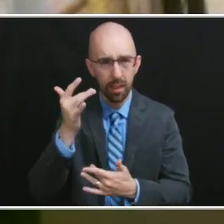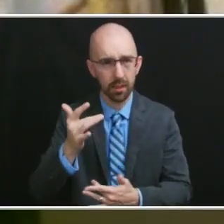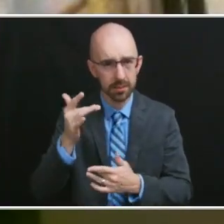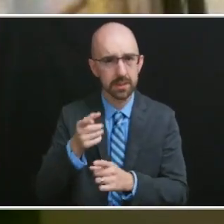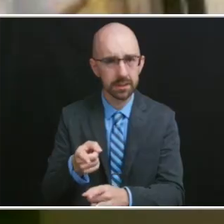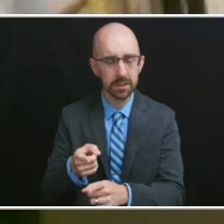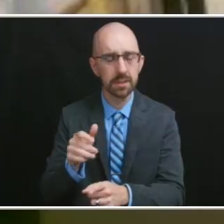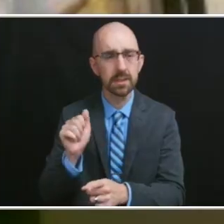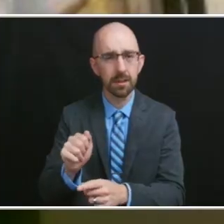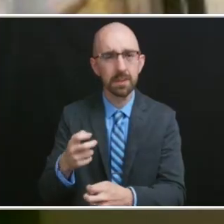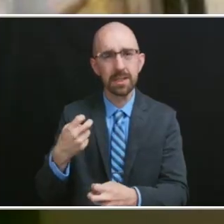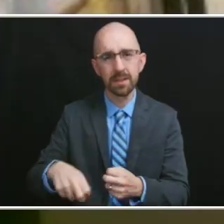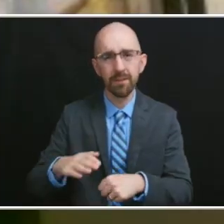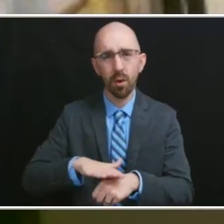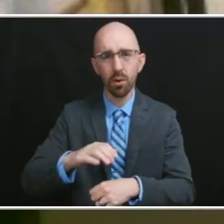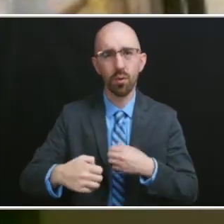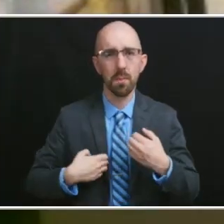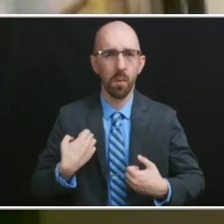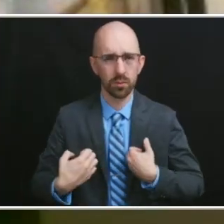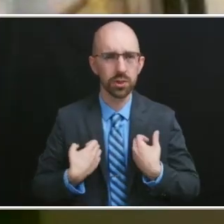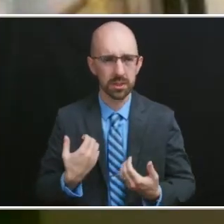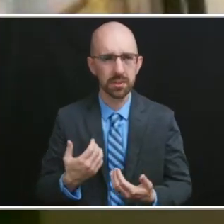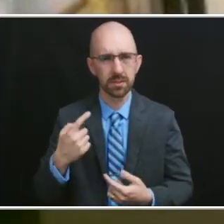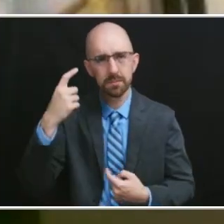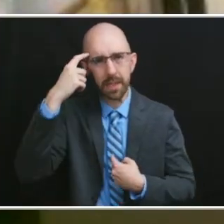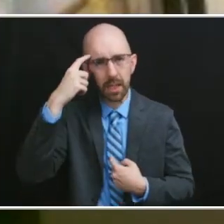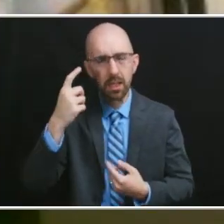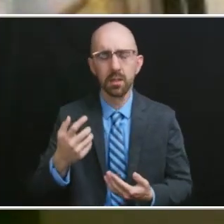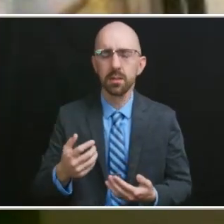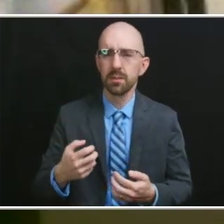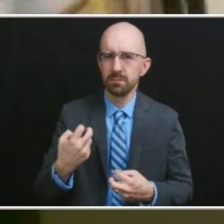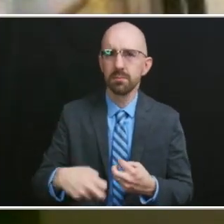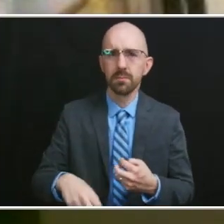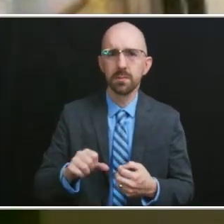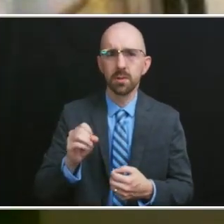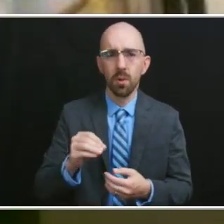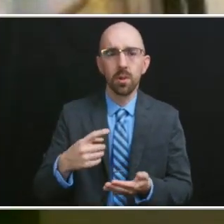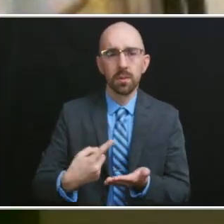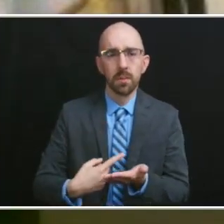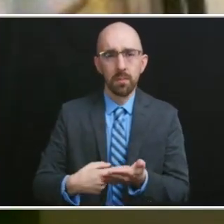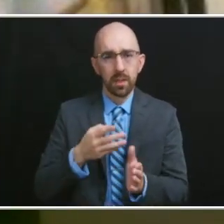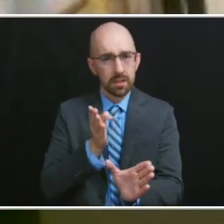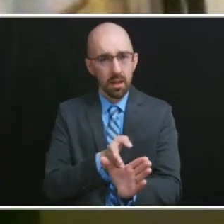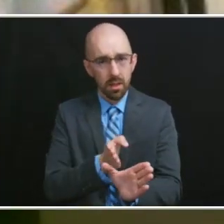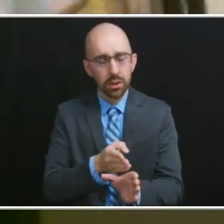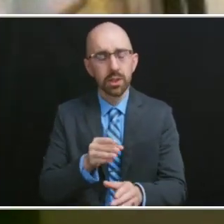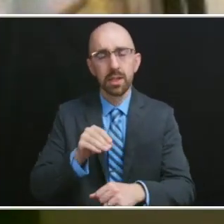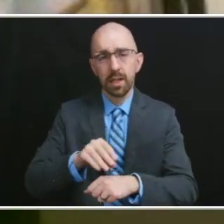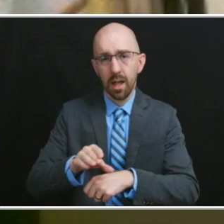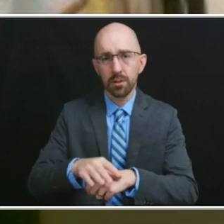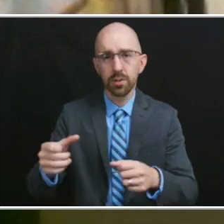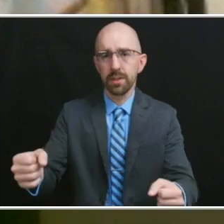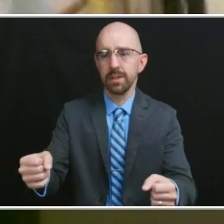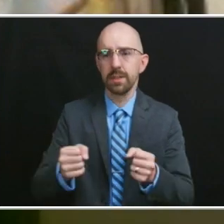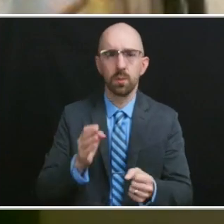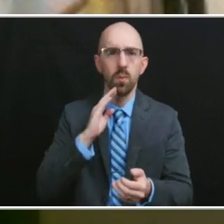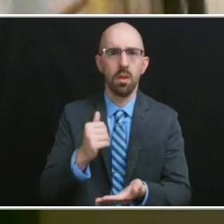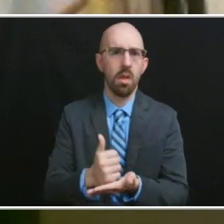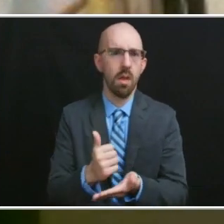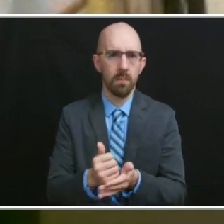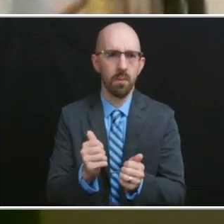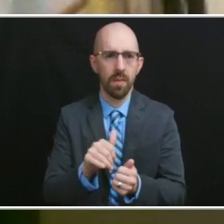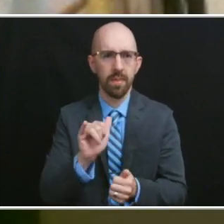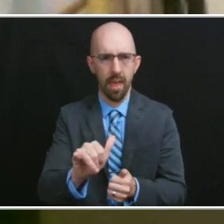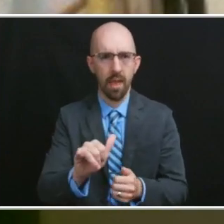can be tough emotionally on the patient. So sometimes psychologists and counselors can be quite helpful and